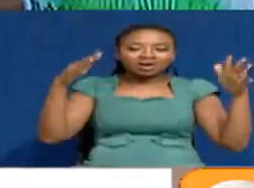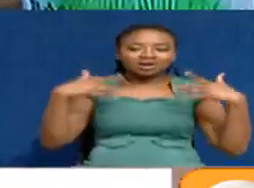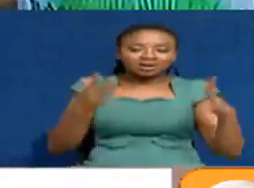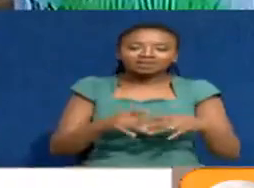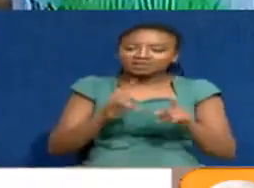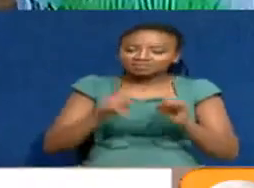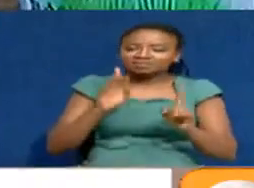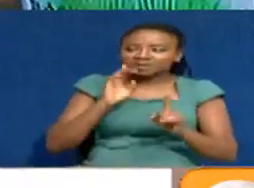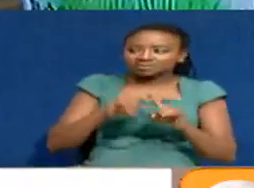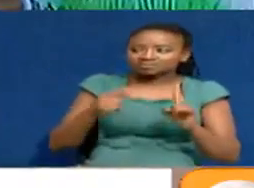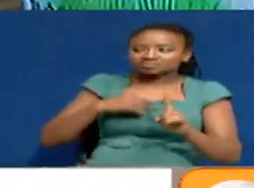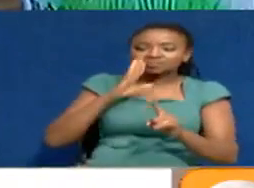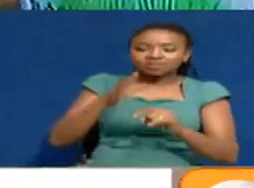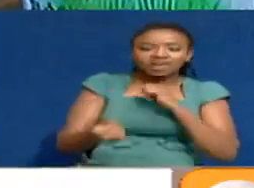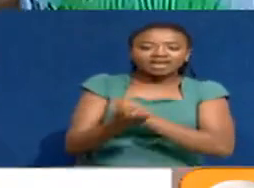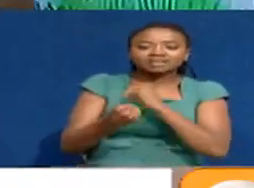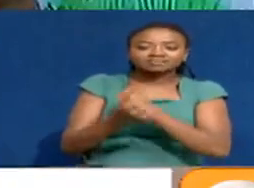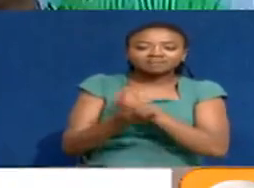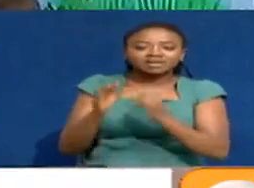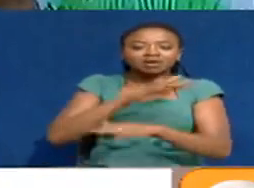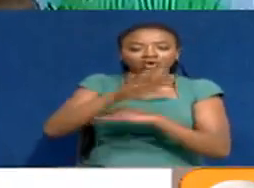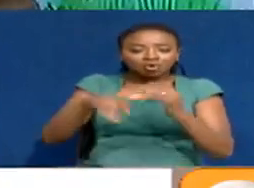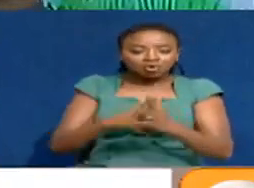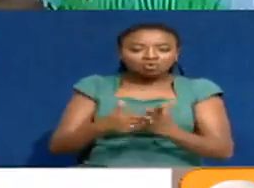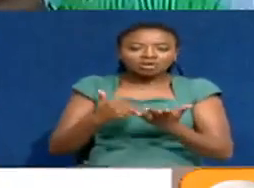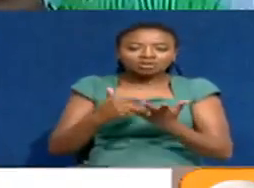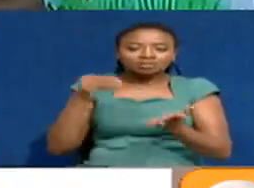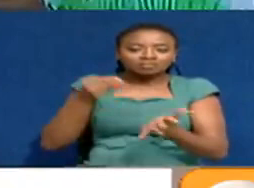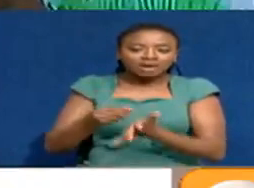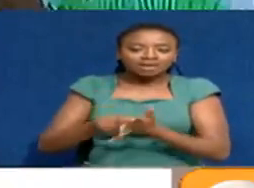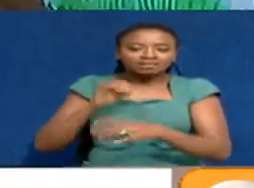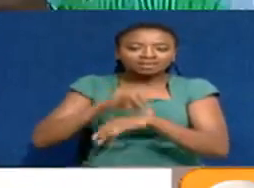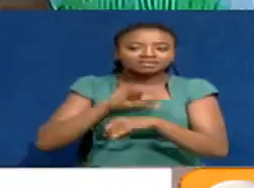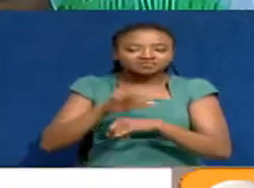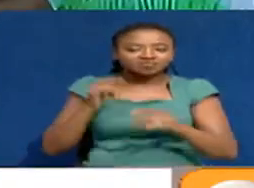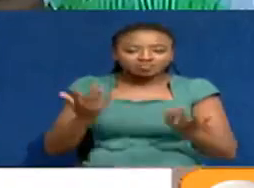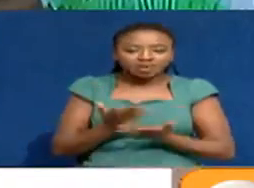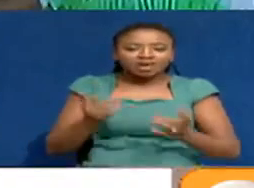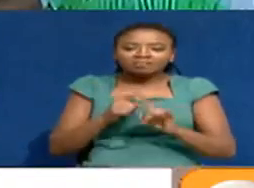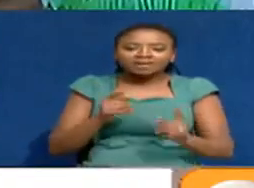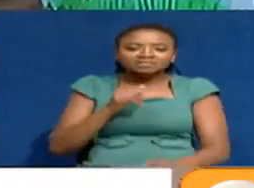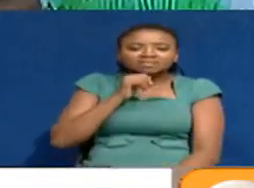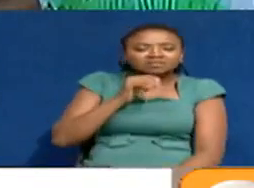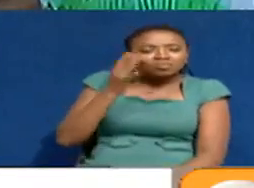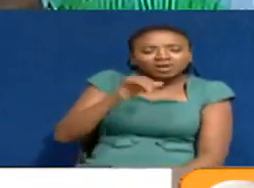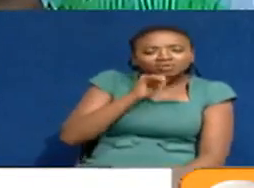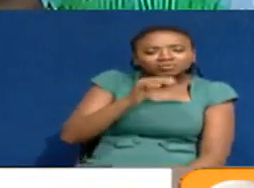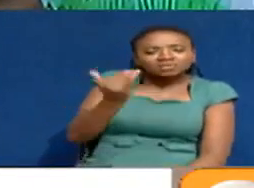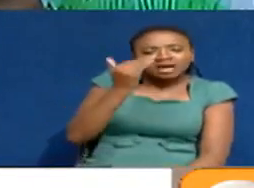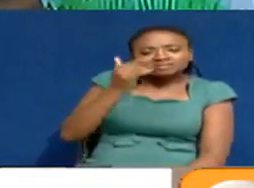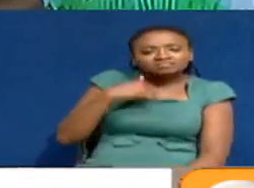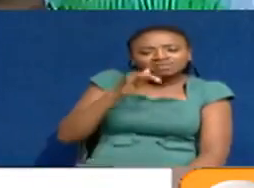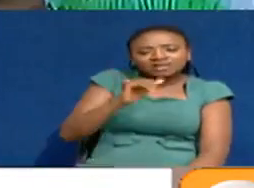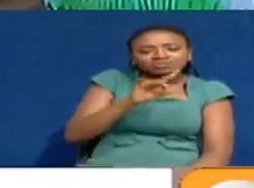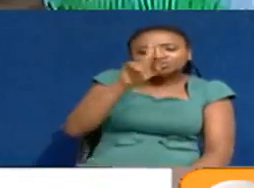I'll account for every cent that I own. My concern is, why was I not be asked where I made money when I was with Uhuru Kenyatta as